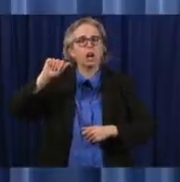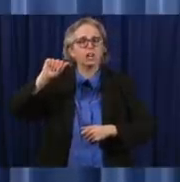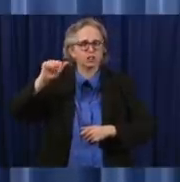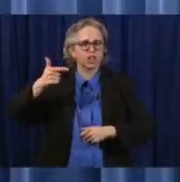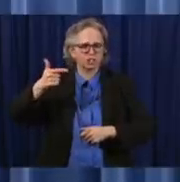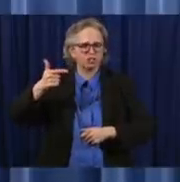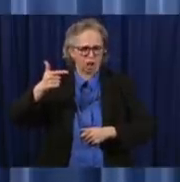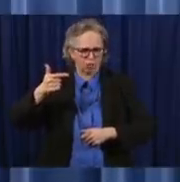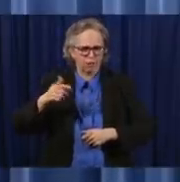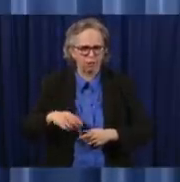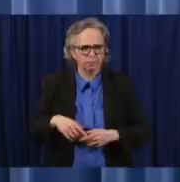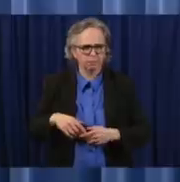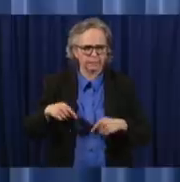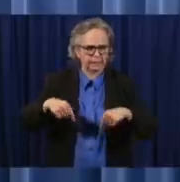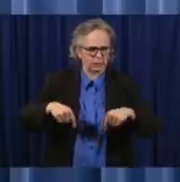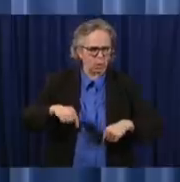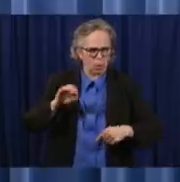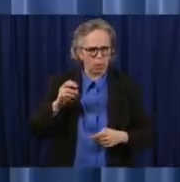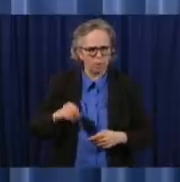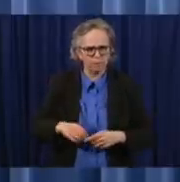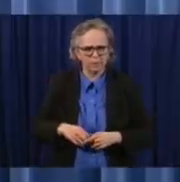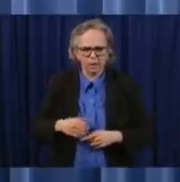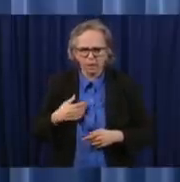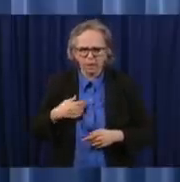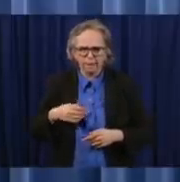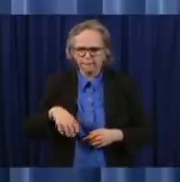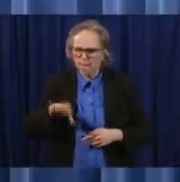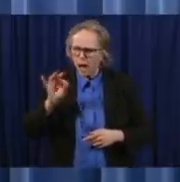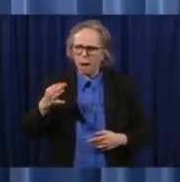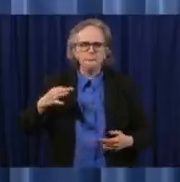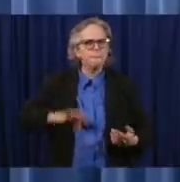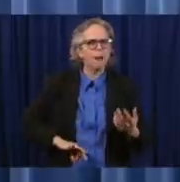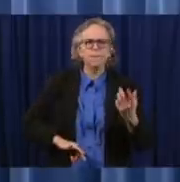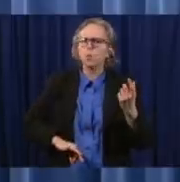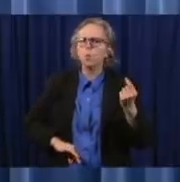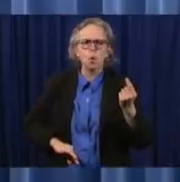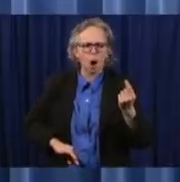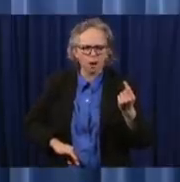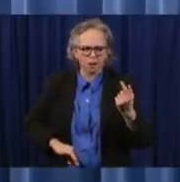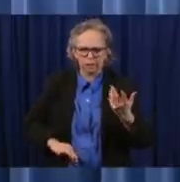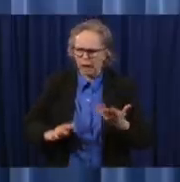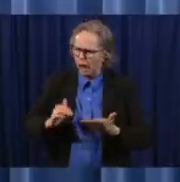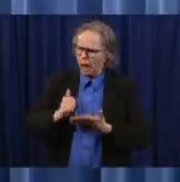was really helpful and really beneficial and got the job